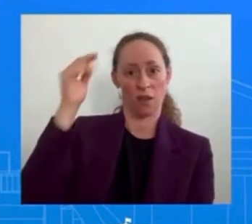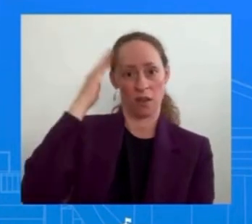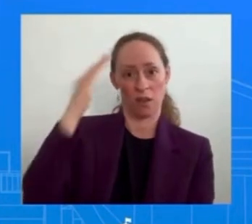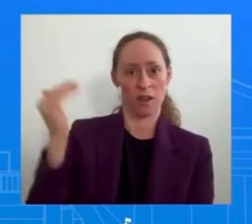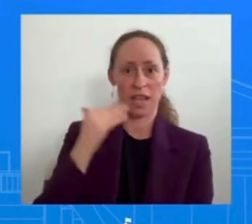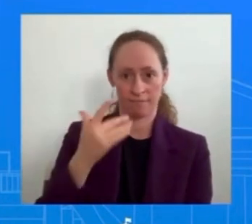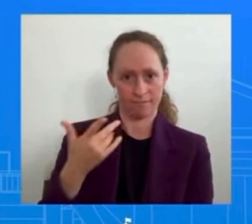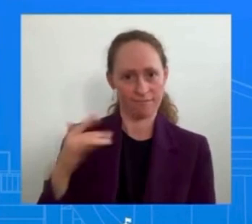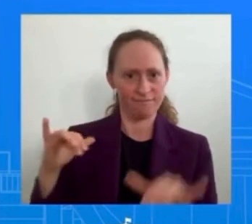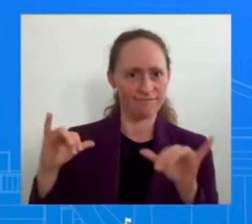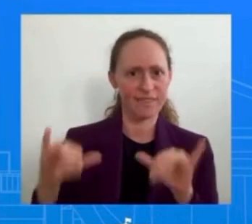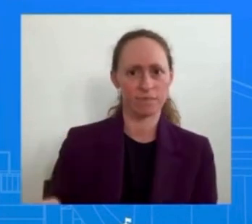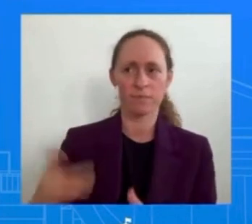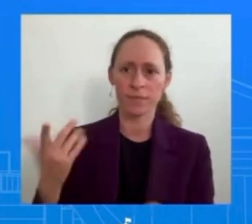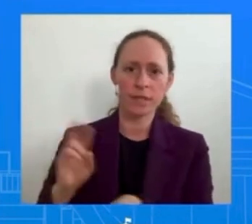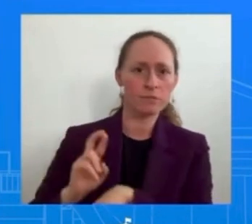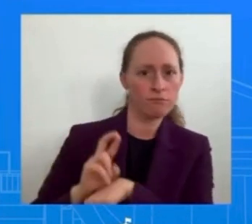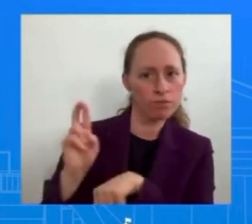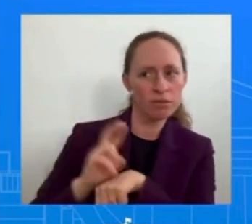to share with you at this time.